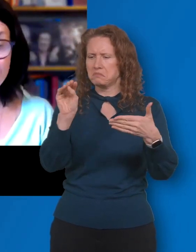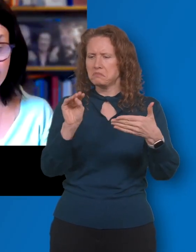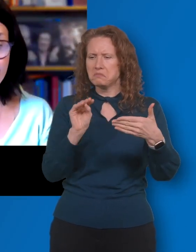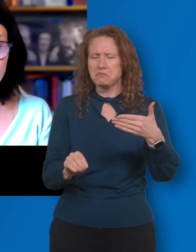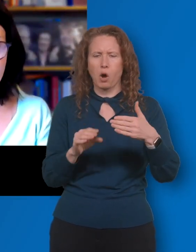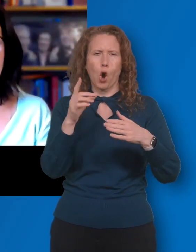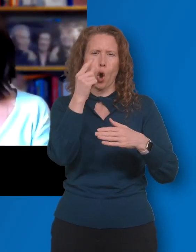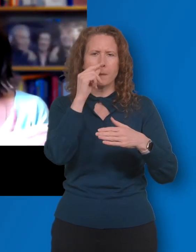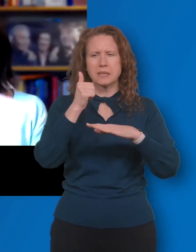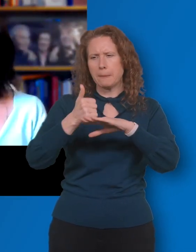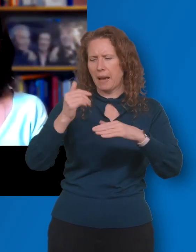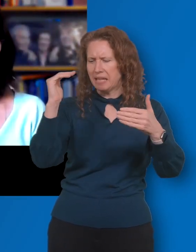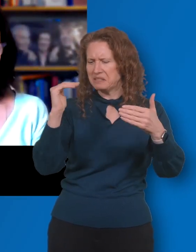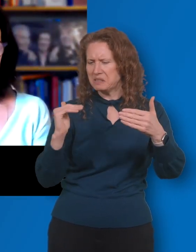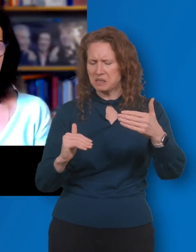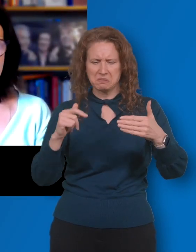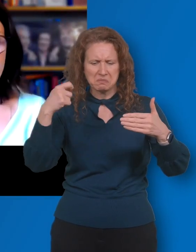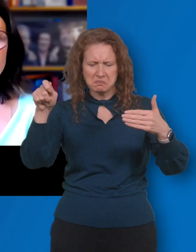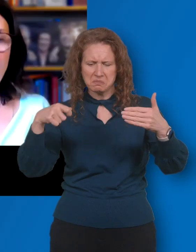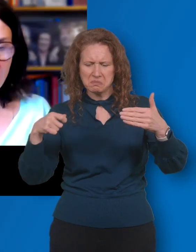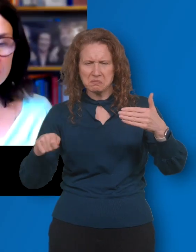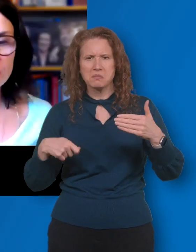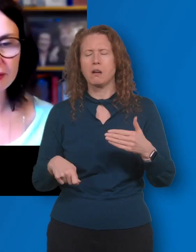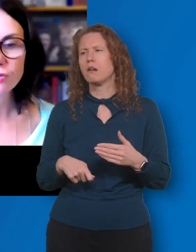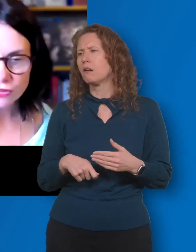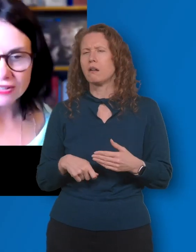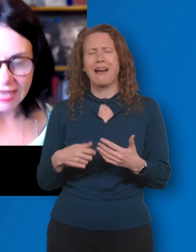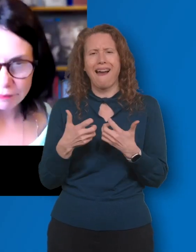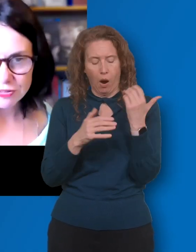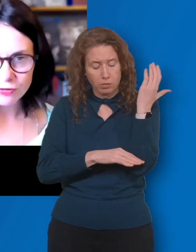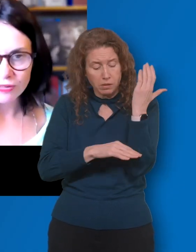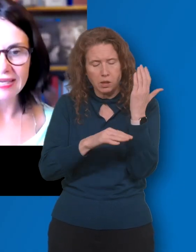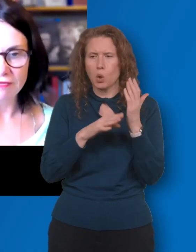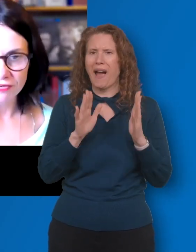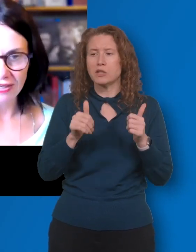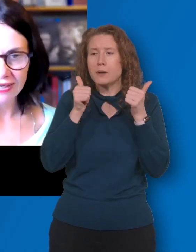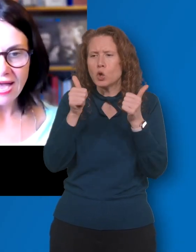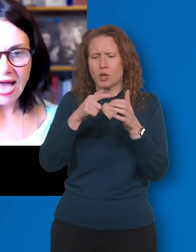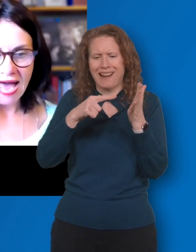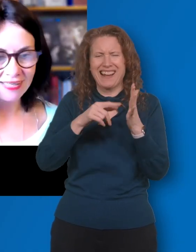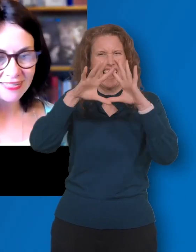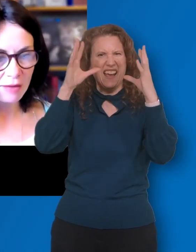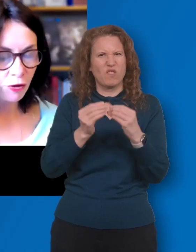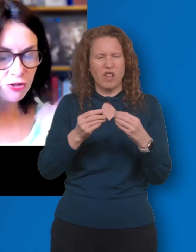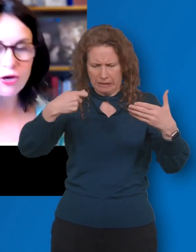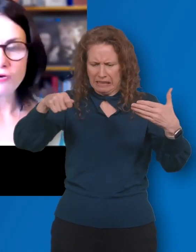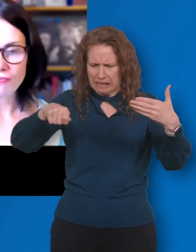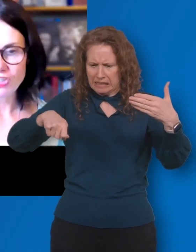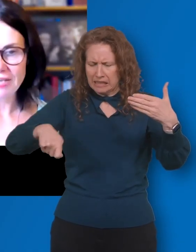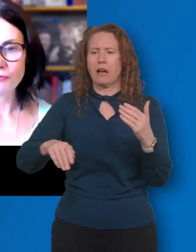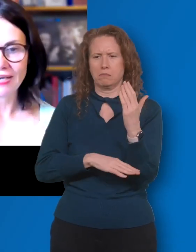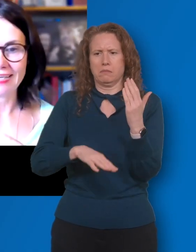often use here in the UK, where in order to progress, you have to be good at absolutely everything. And I'm going